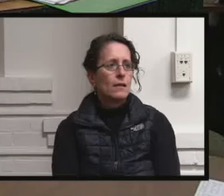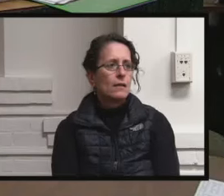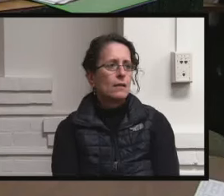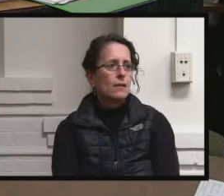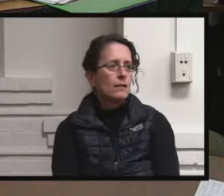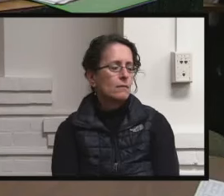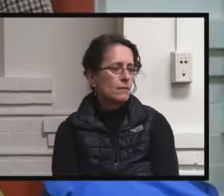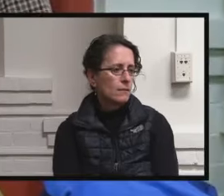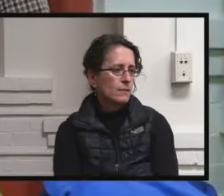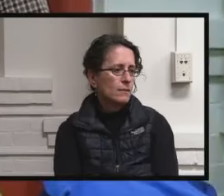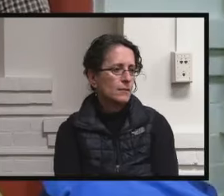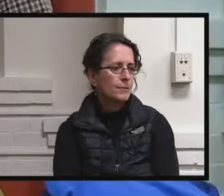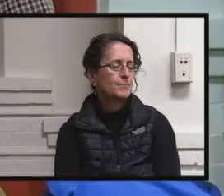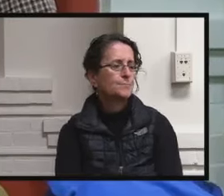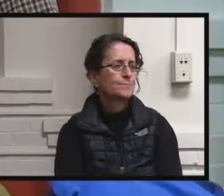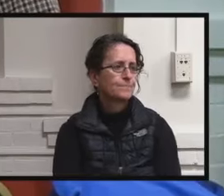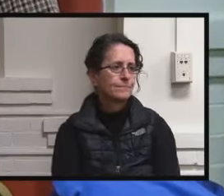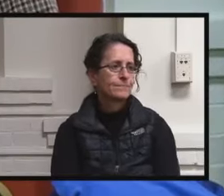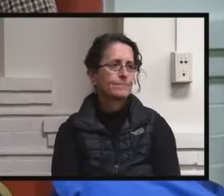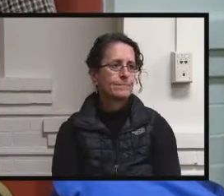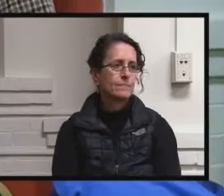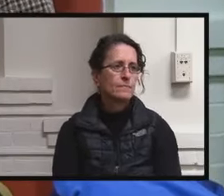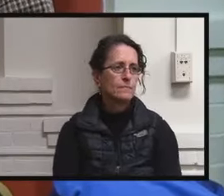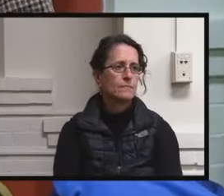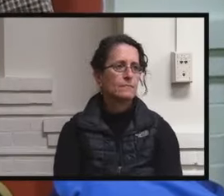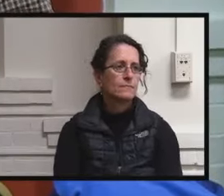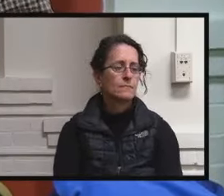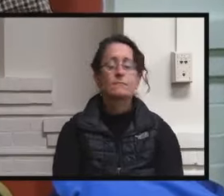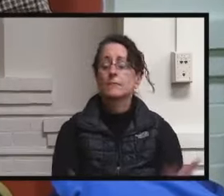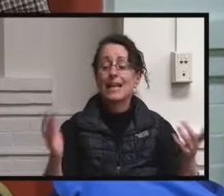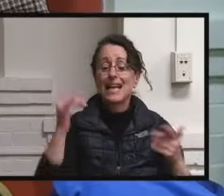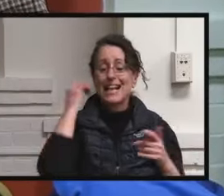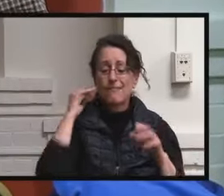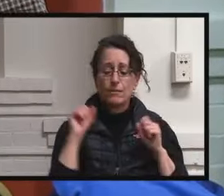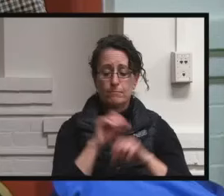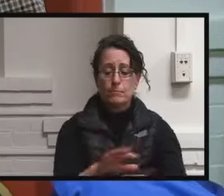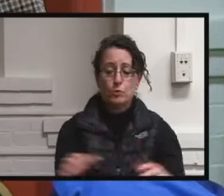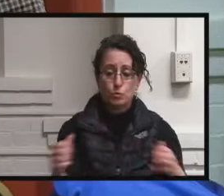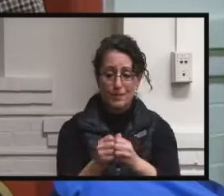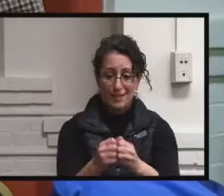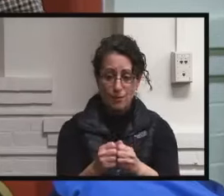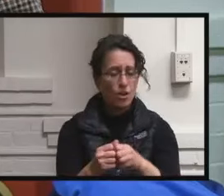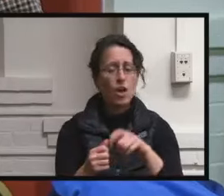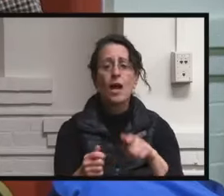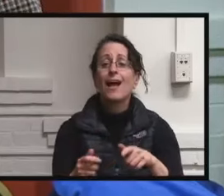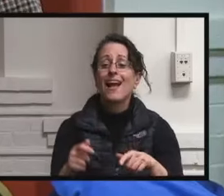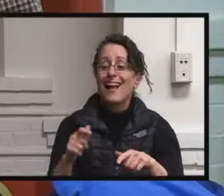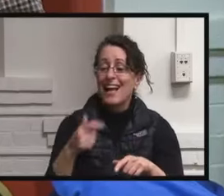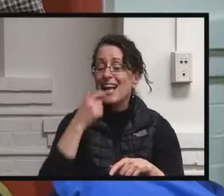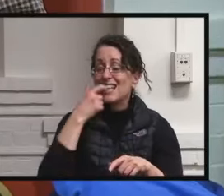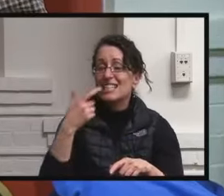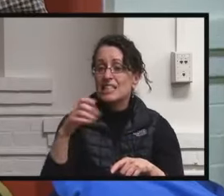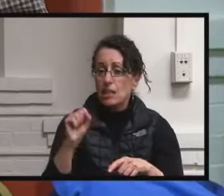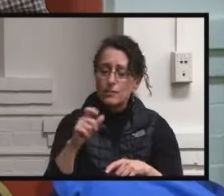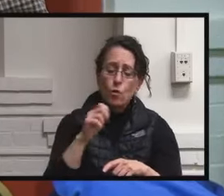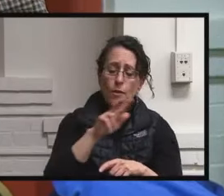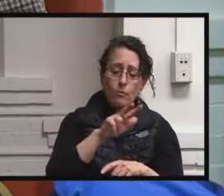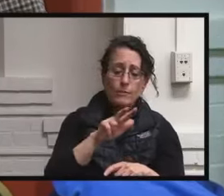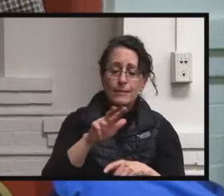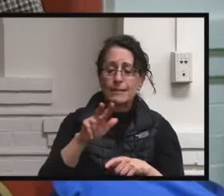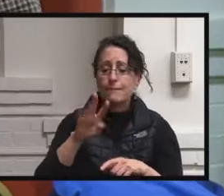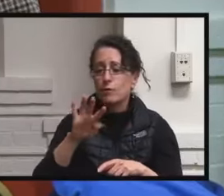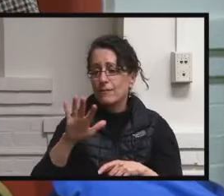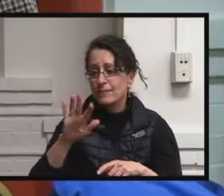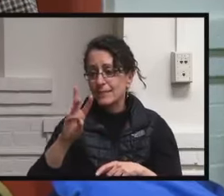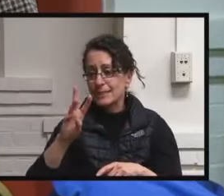I think to answer your question, Kate, a single stream, they're picking them out. Whether or not they have a market for them and they're doing something with them is a